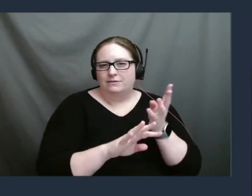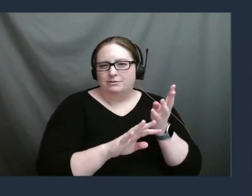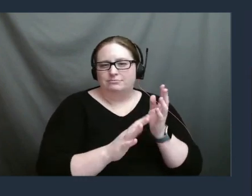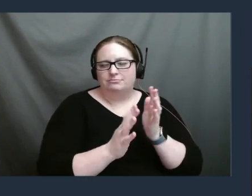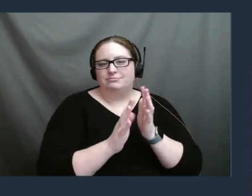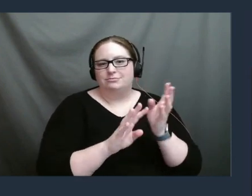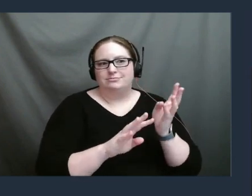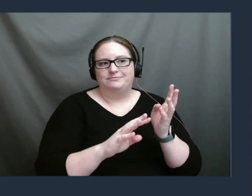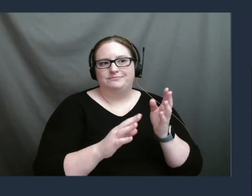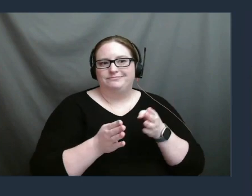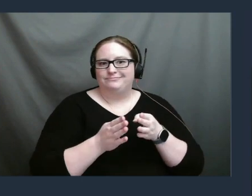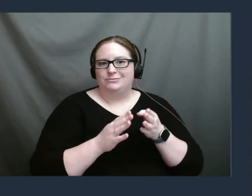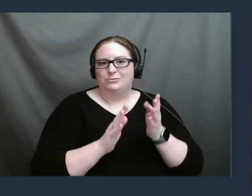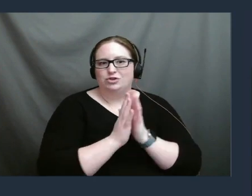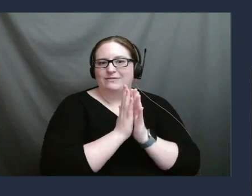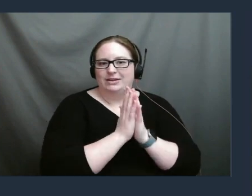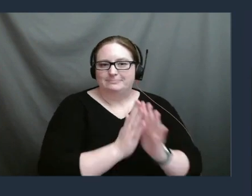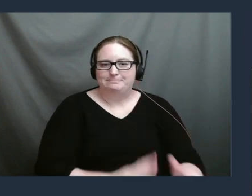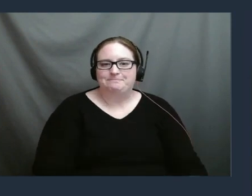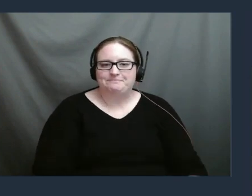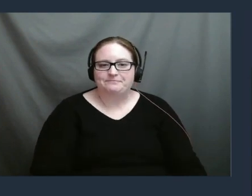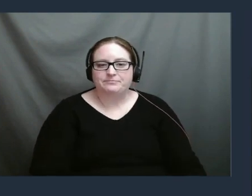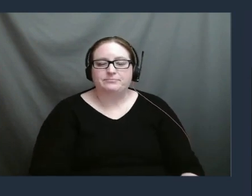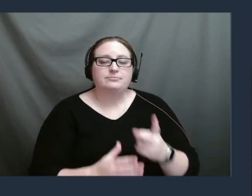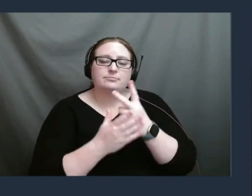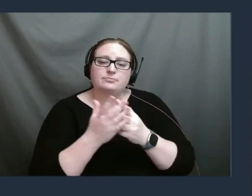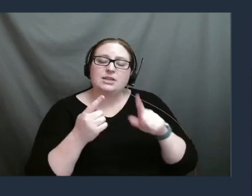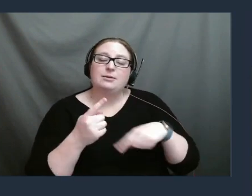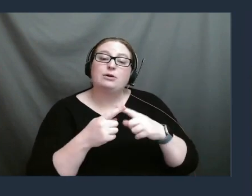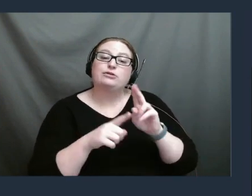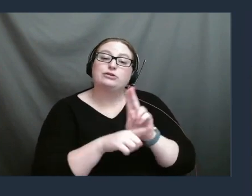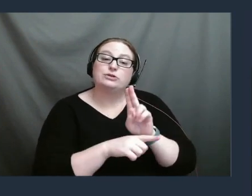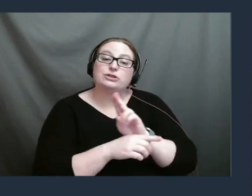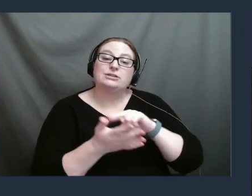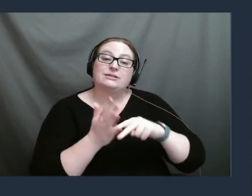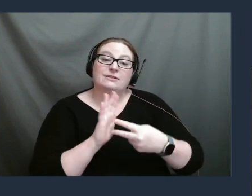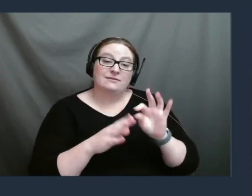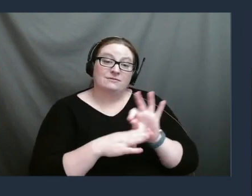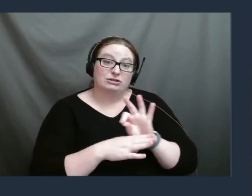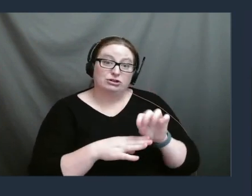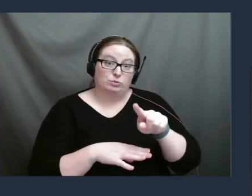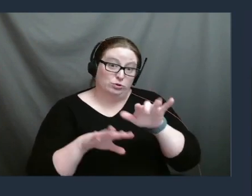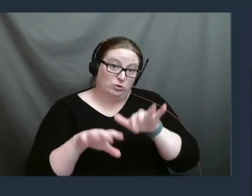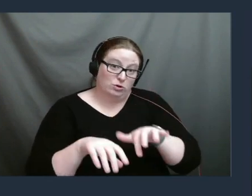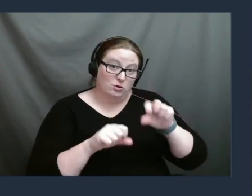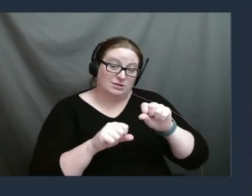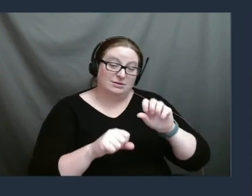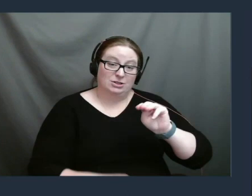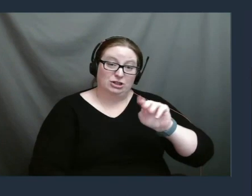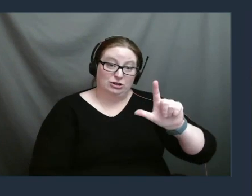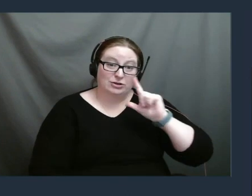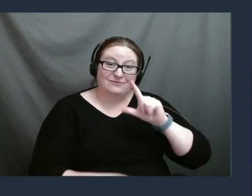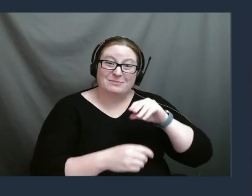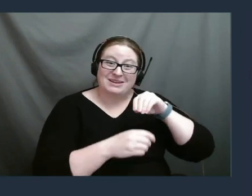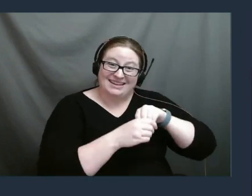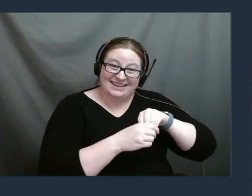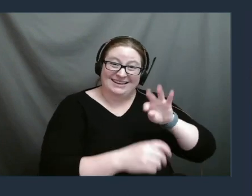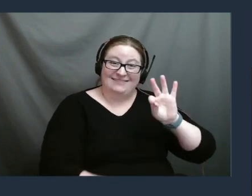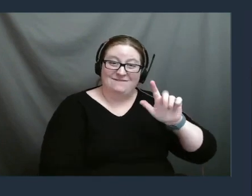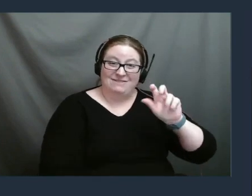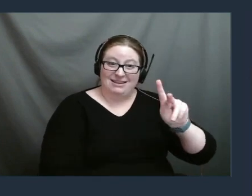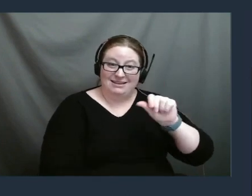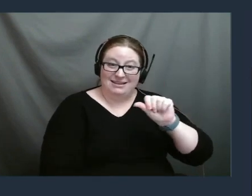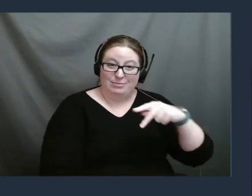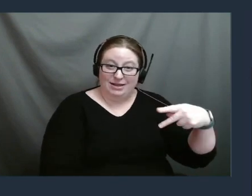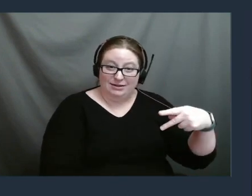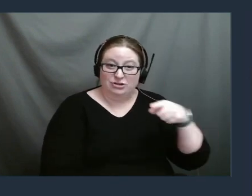Both of these examples were about user-defined functions where you are hosting the machine learning model from within a Flink application and you're